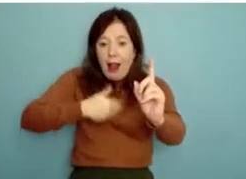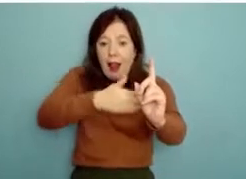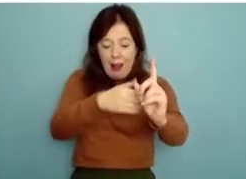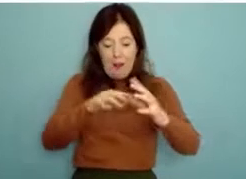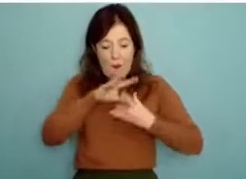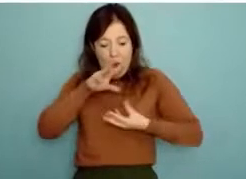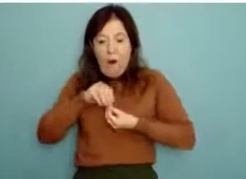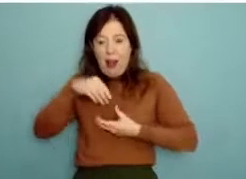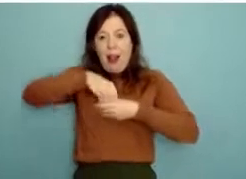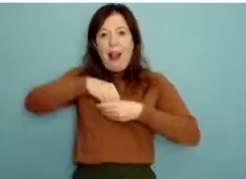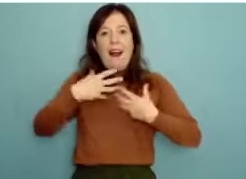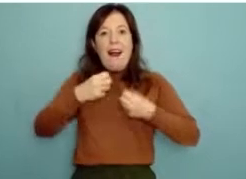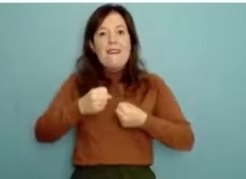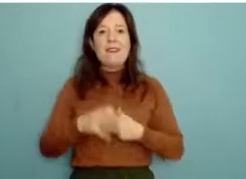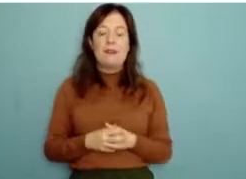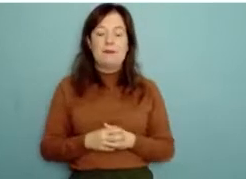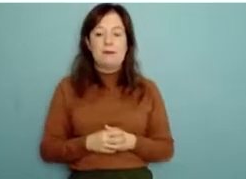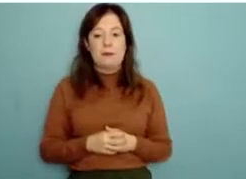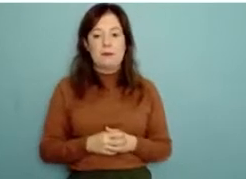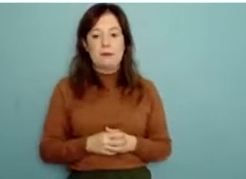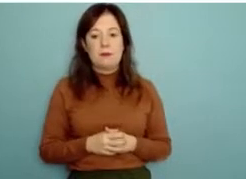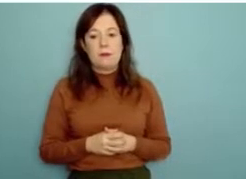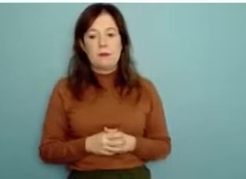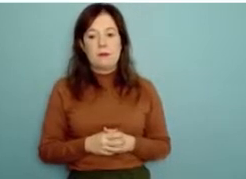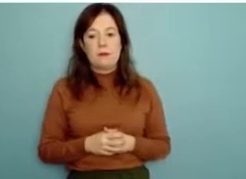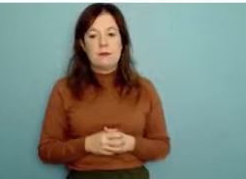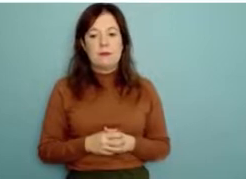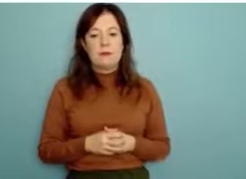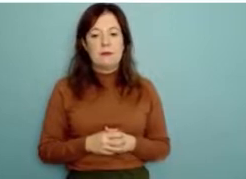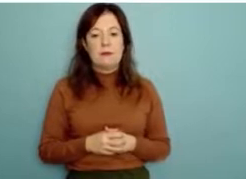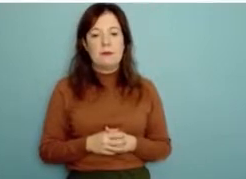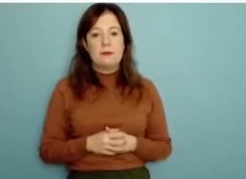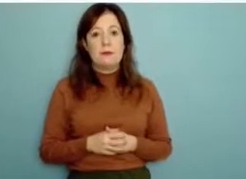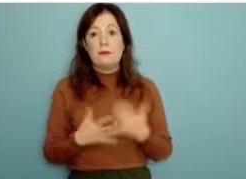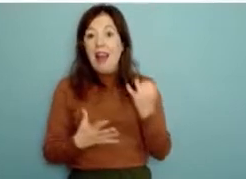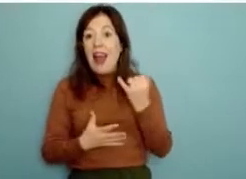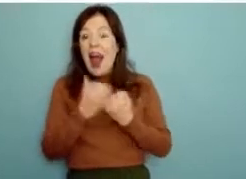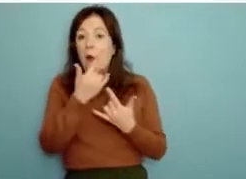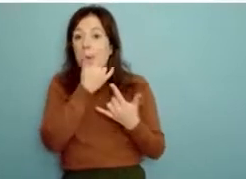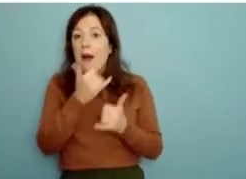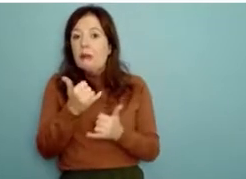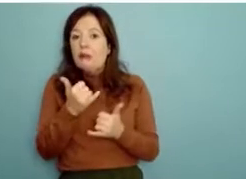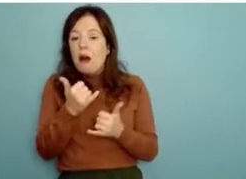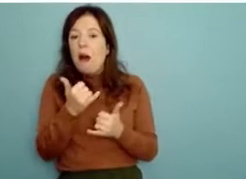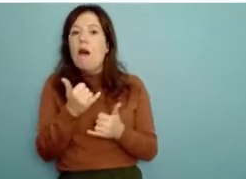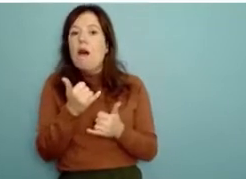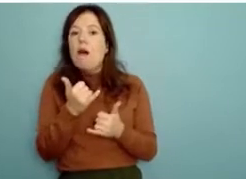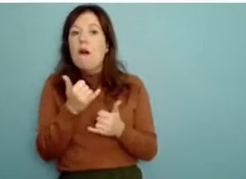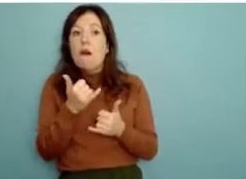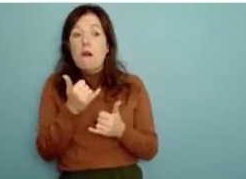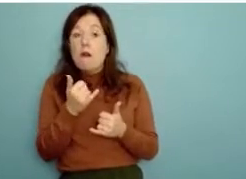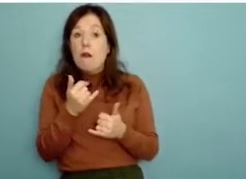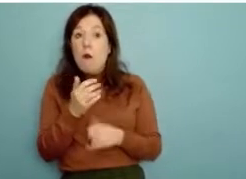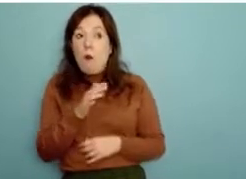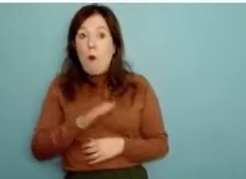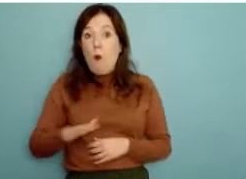But I think the other thing is we have to just really recognise that outcome measurement is an individual process. Not everyone does feel it is